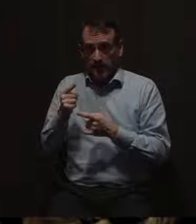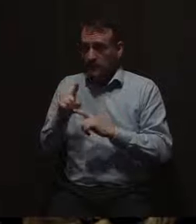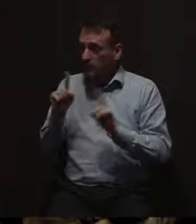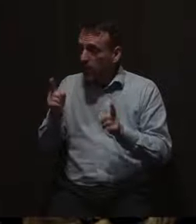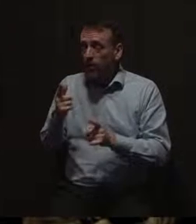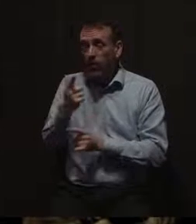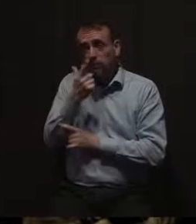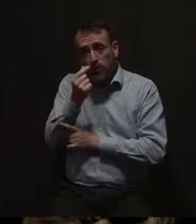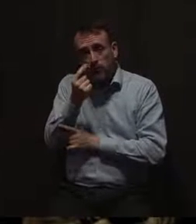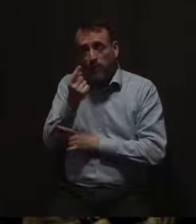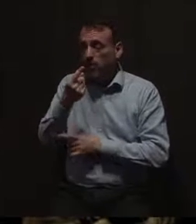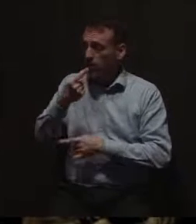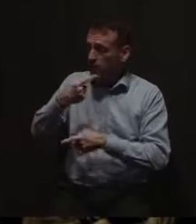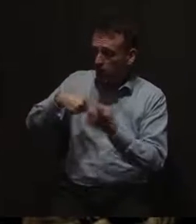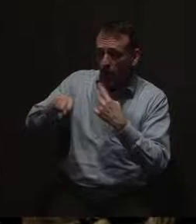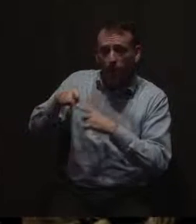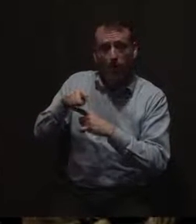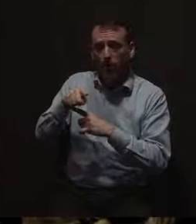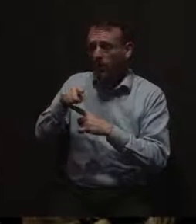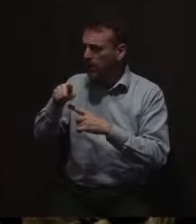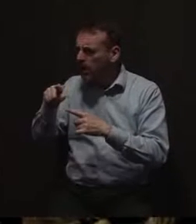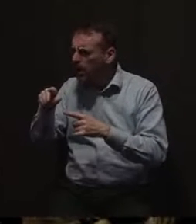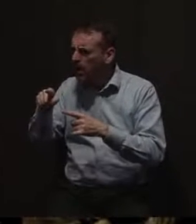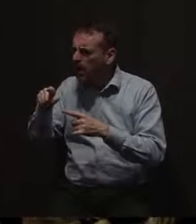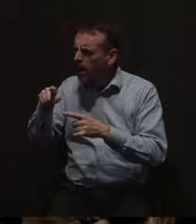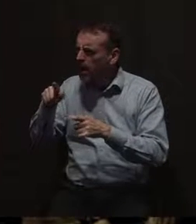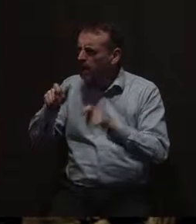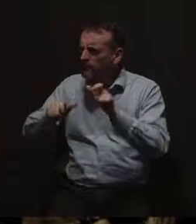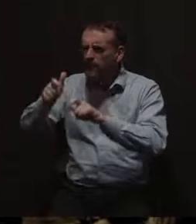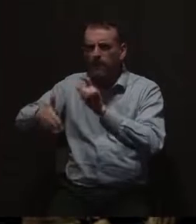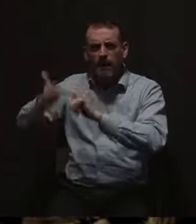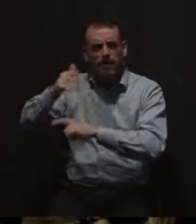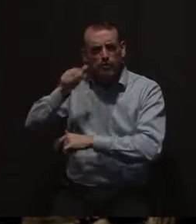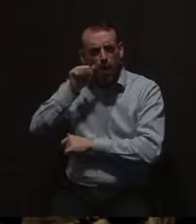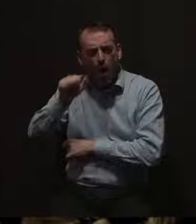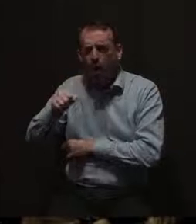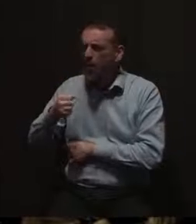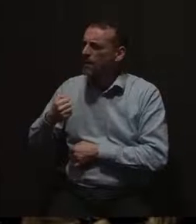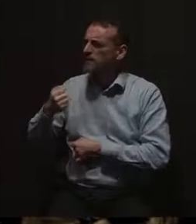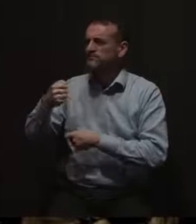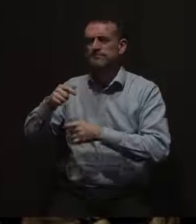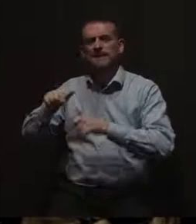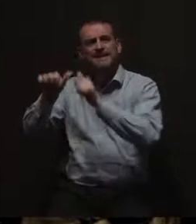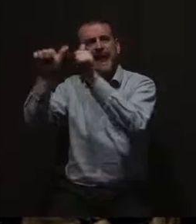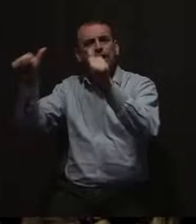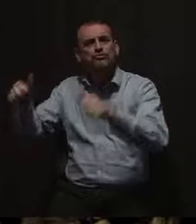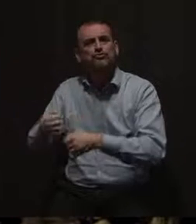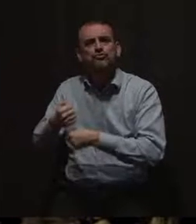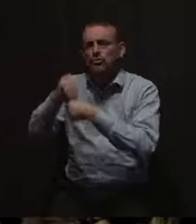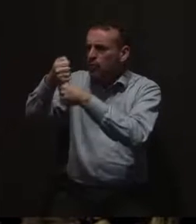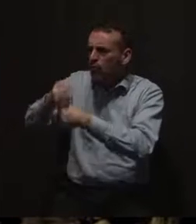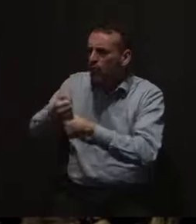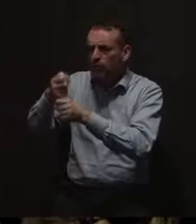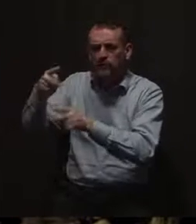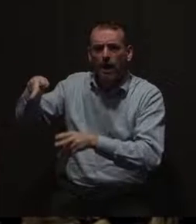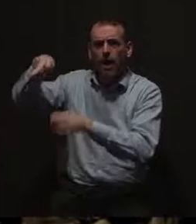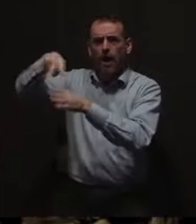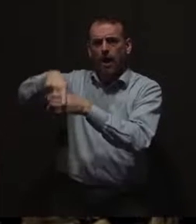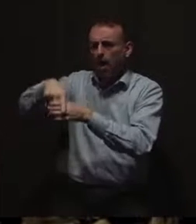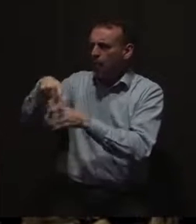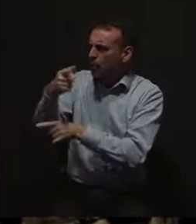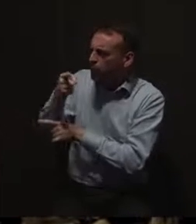we see right in town? So I'm talking about statues, memorial days, street names, etc. Third bullet